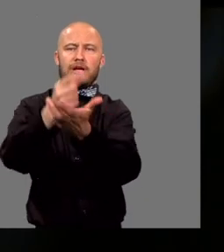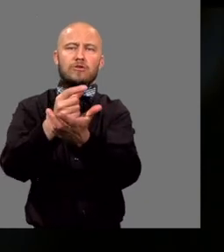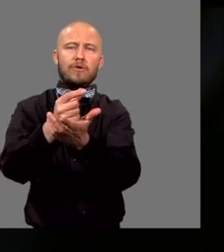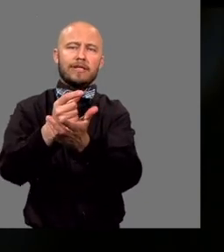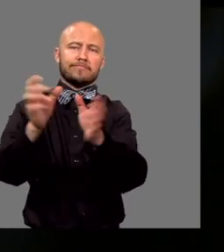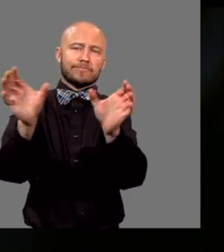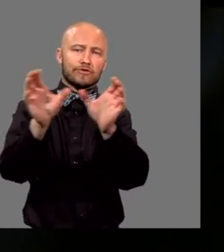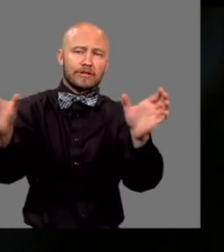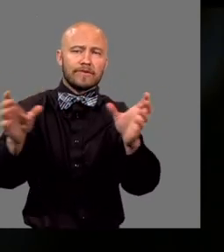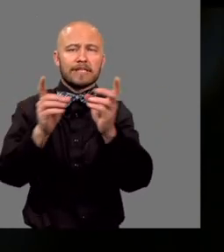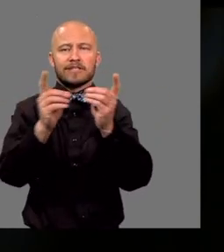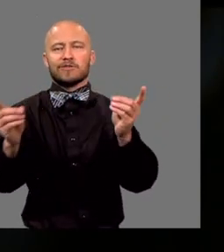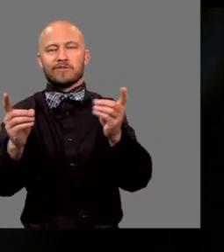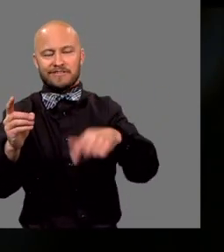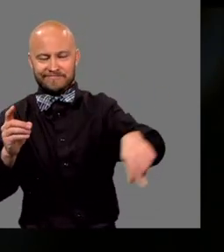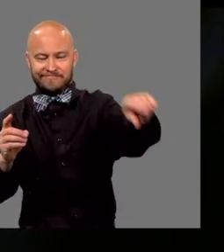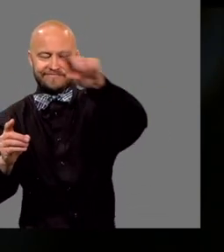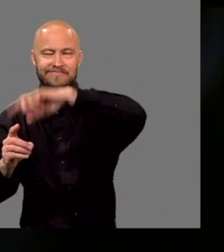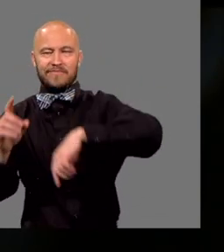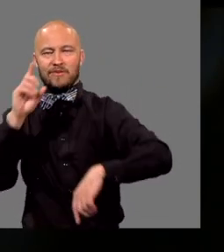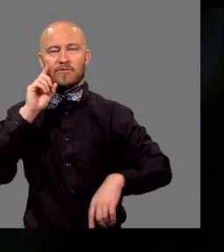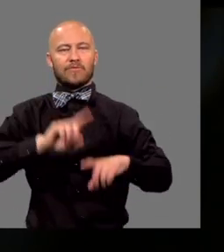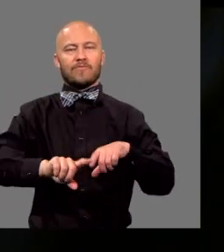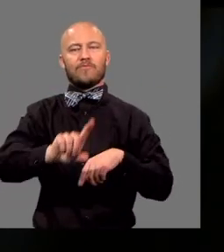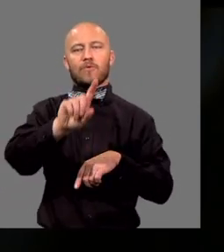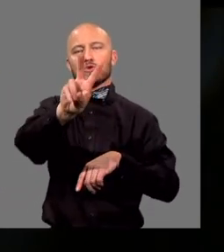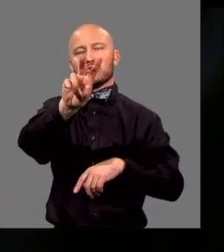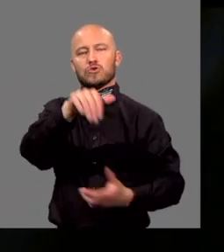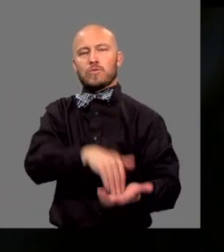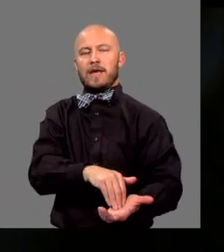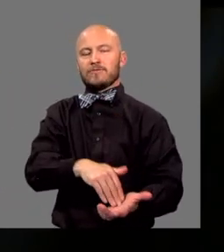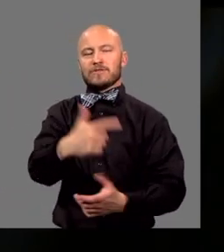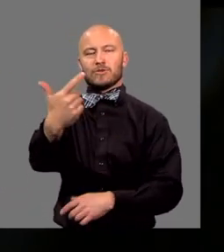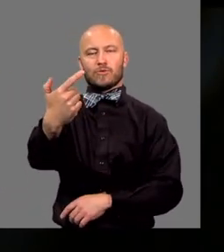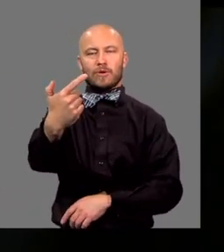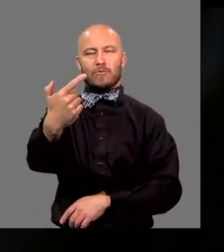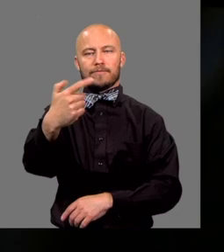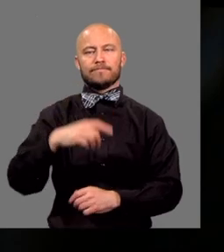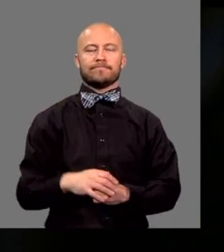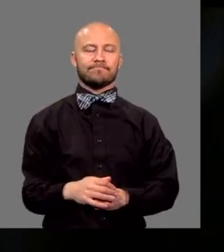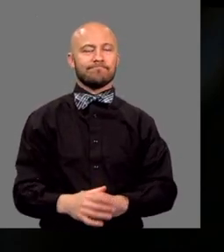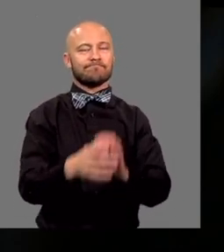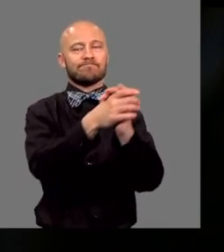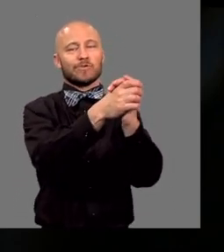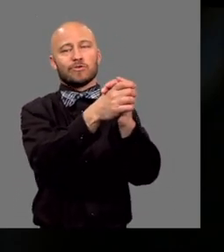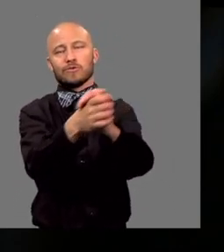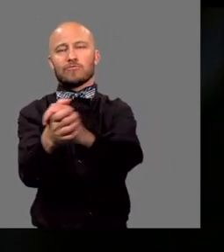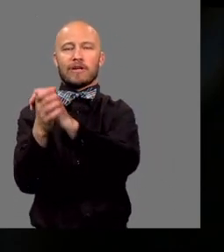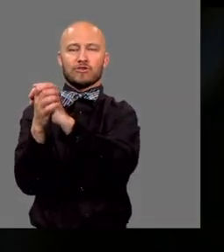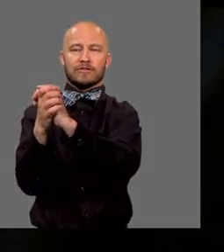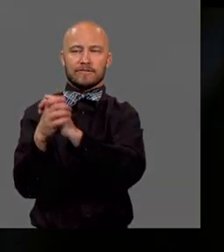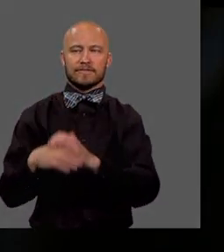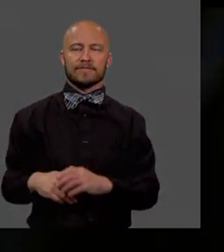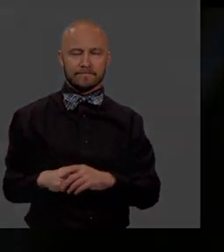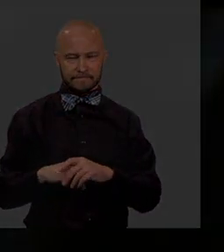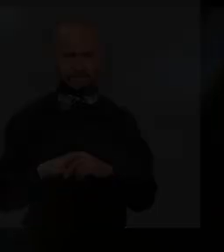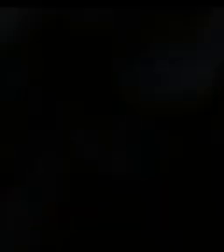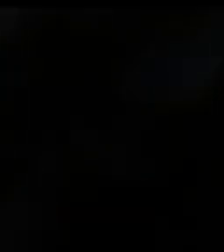and certificates to the graduating class of 2021.